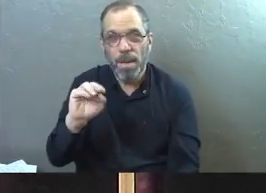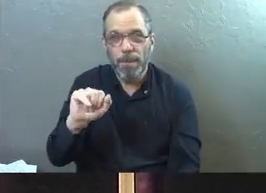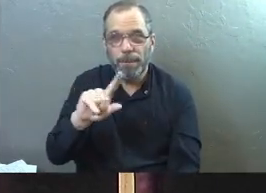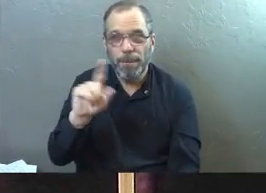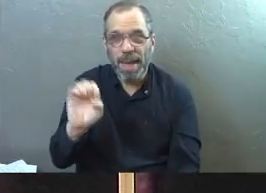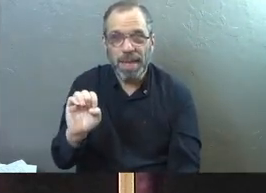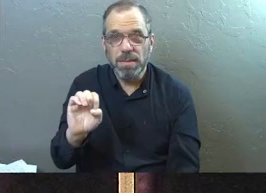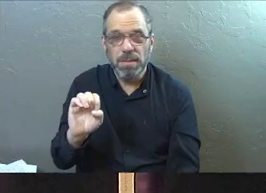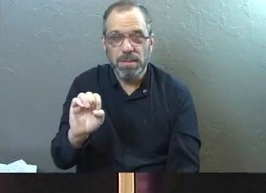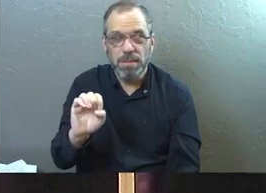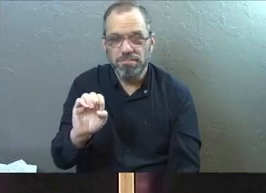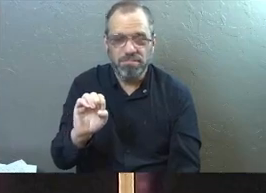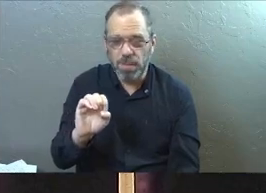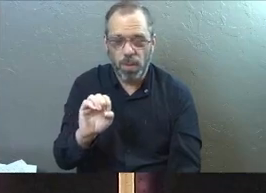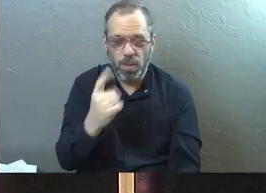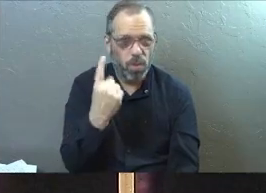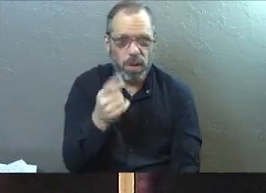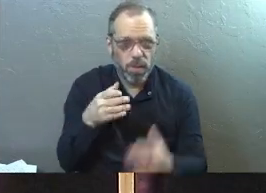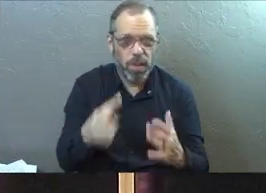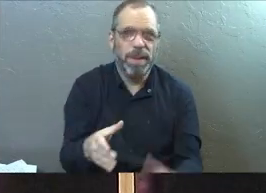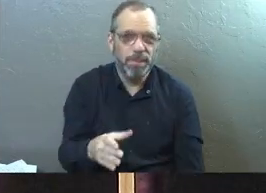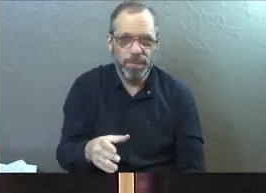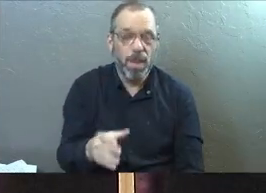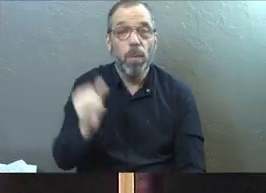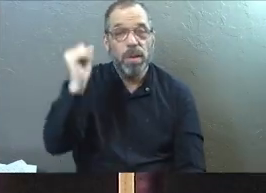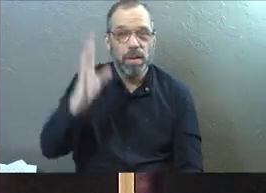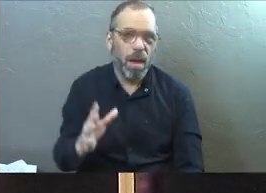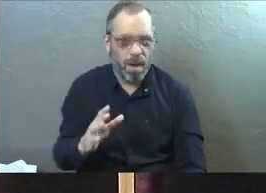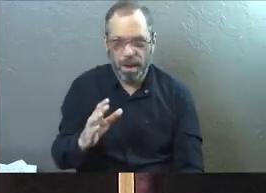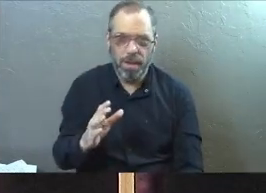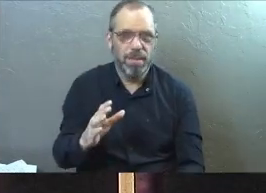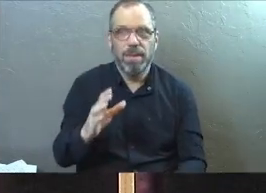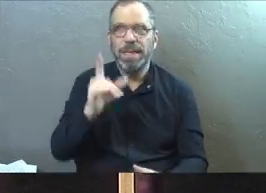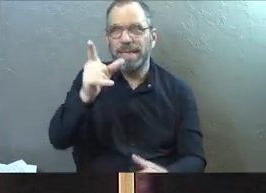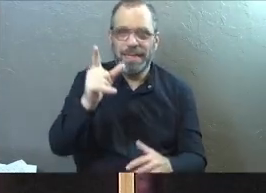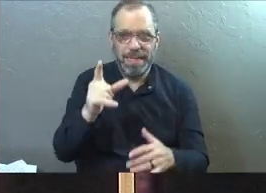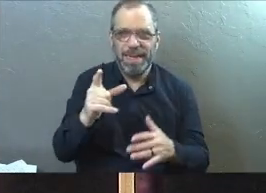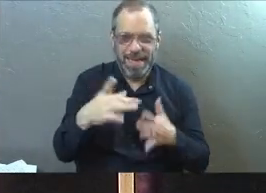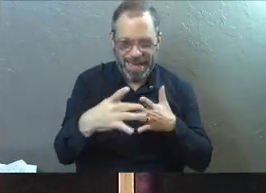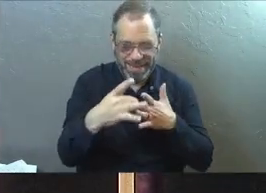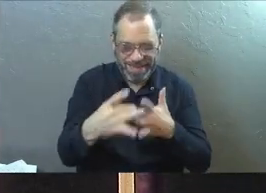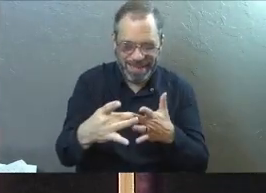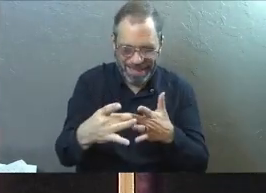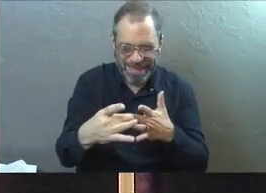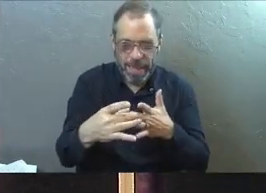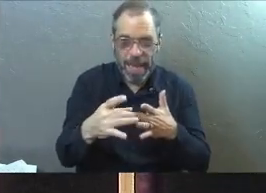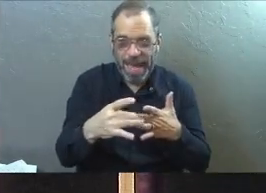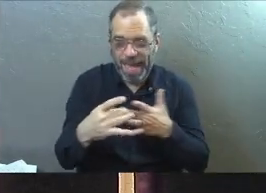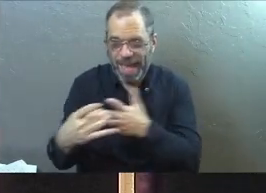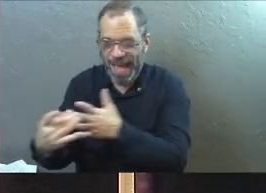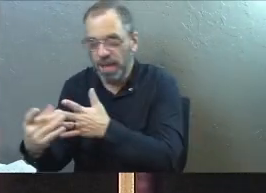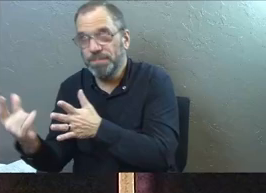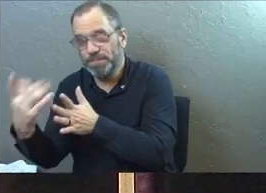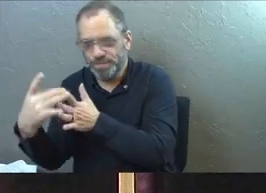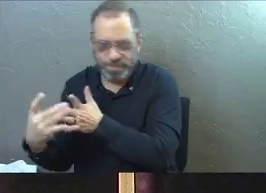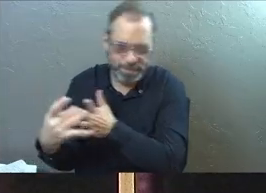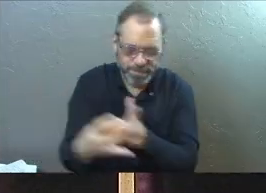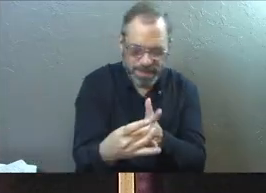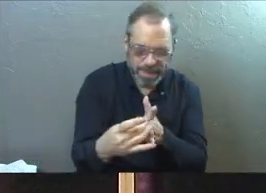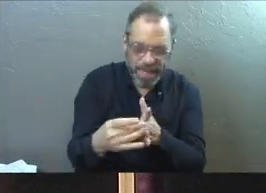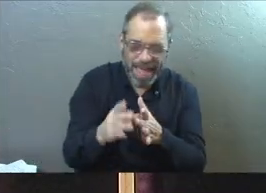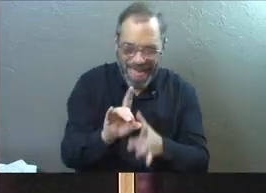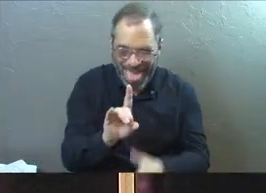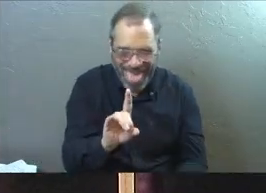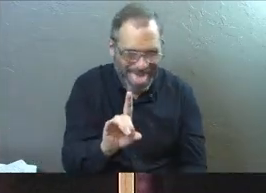gracious and kind if we veer off and try to go our own way? A hundred percent. I love to say that God is the God of rerouting and he gets us back where we need to be on his path, but he has a